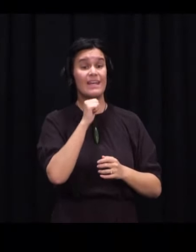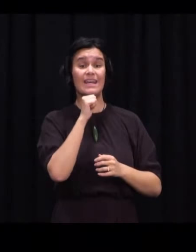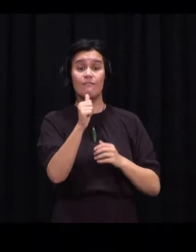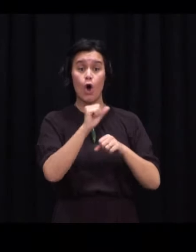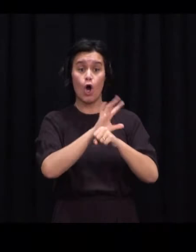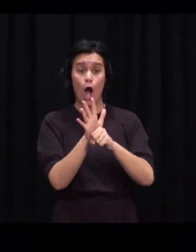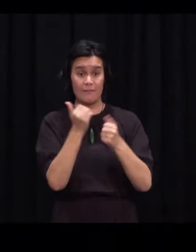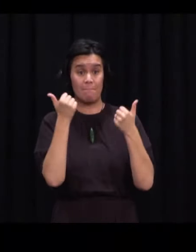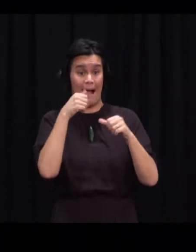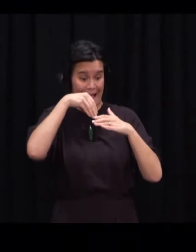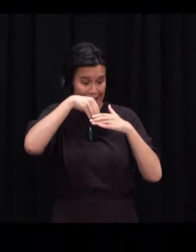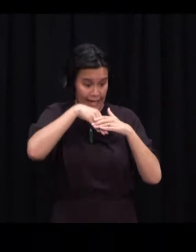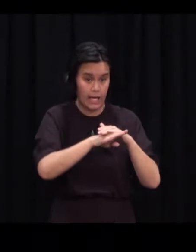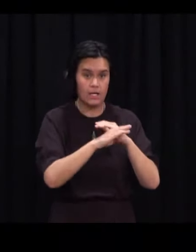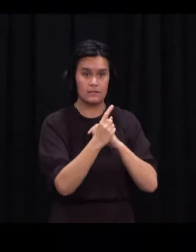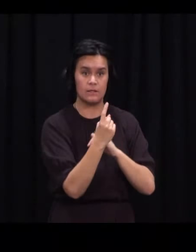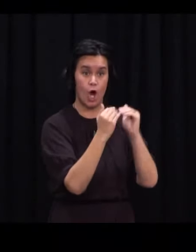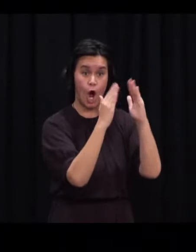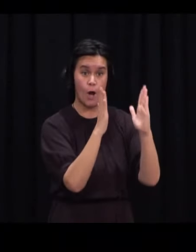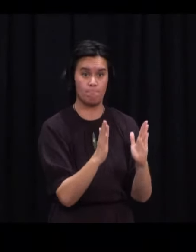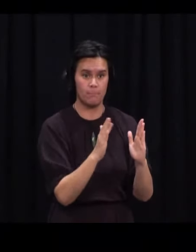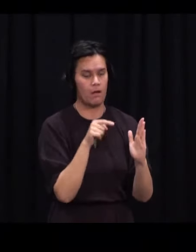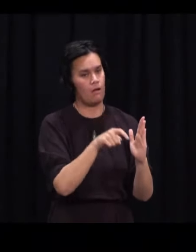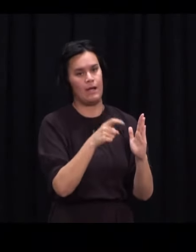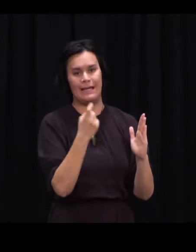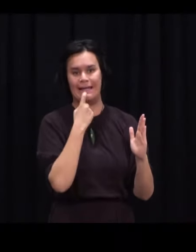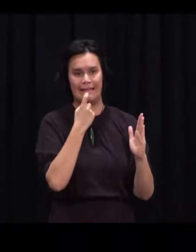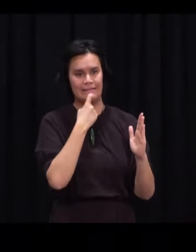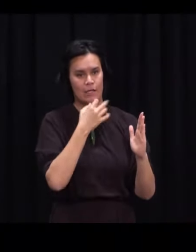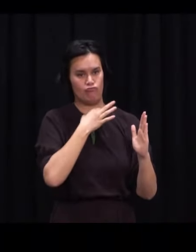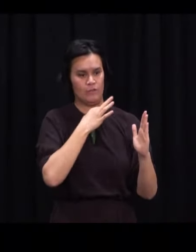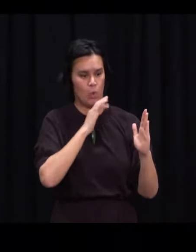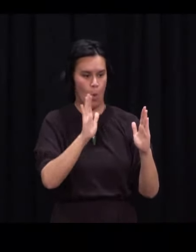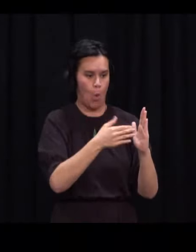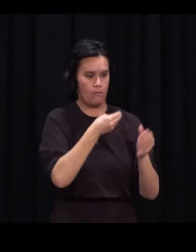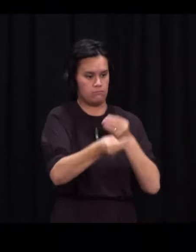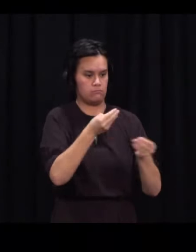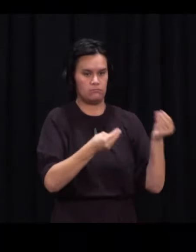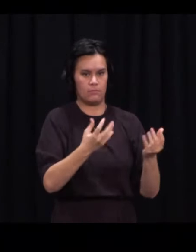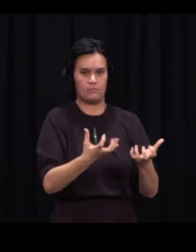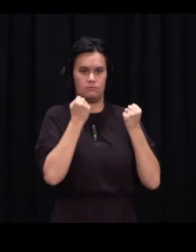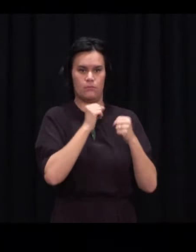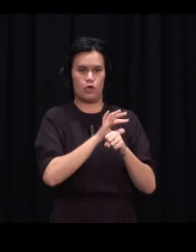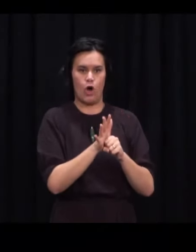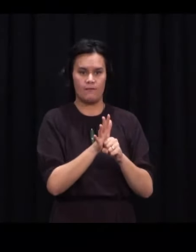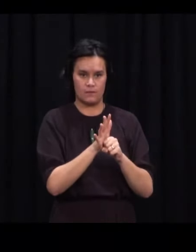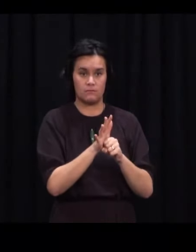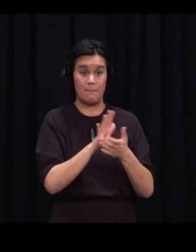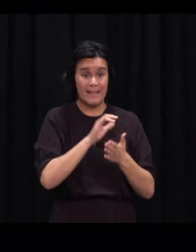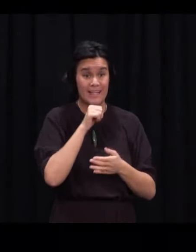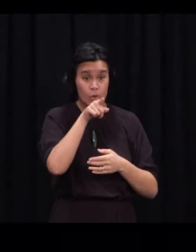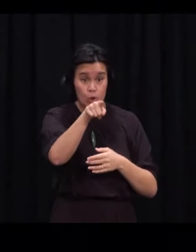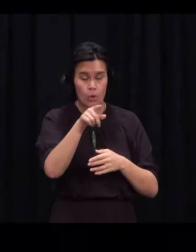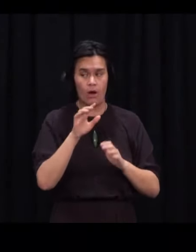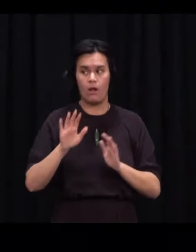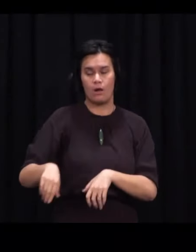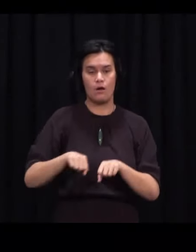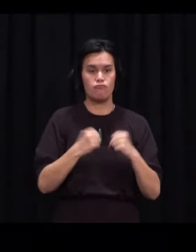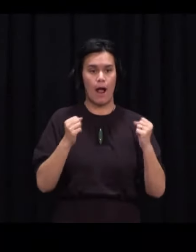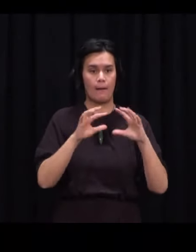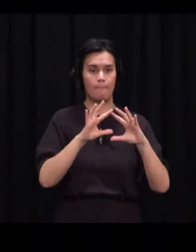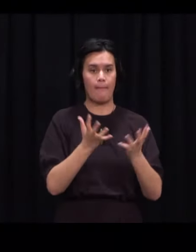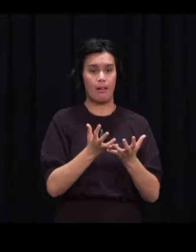household, everyone is at risk of getting Delta. So if you break your bubble, know that the consequence may be spreading COVID